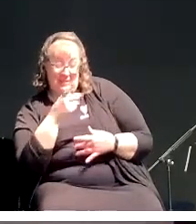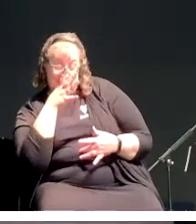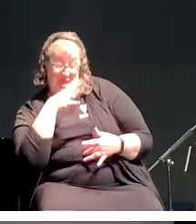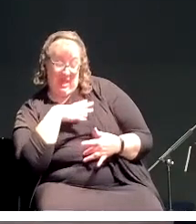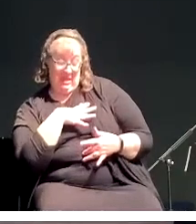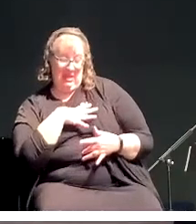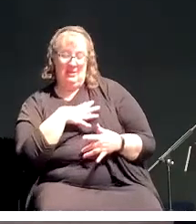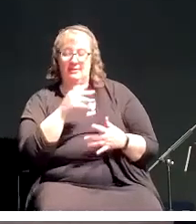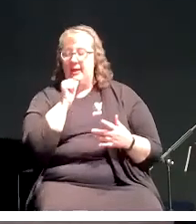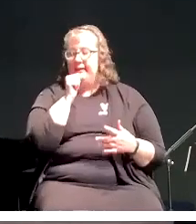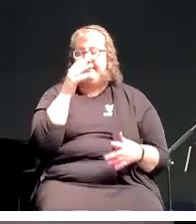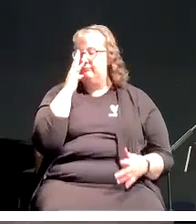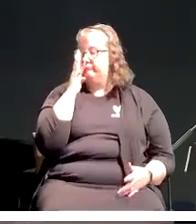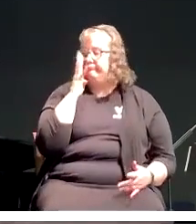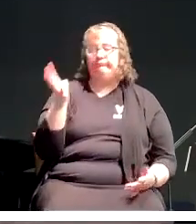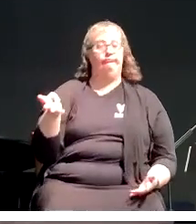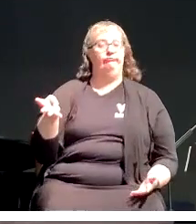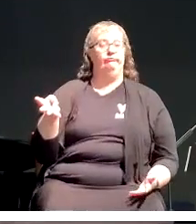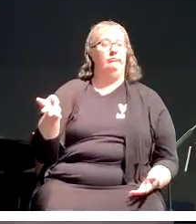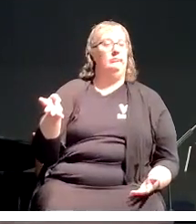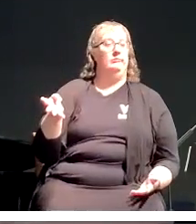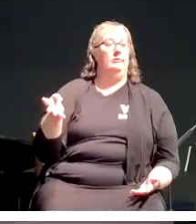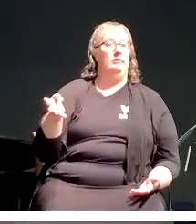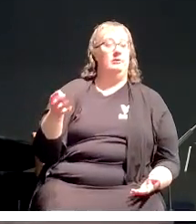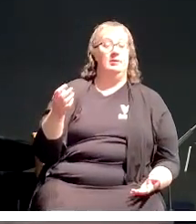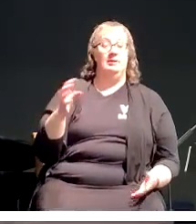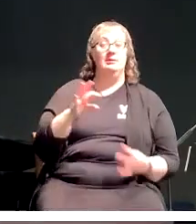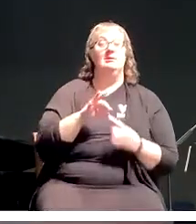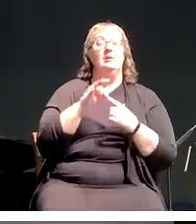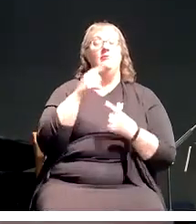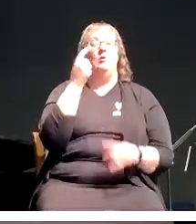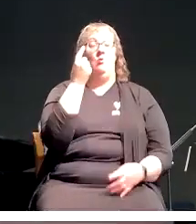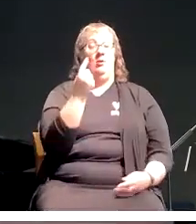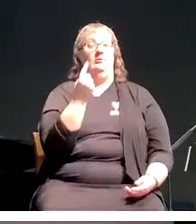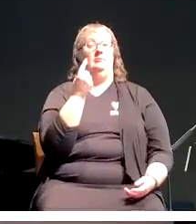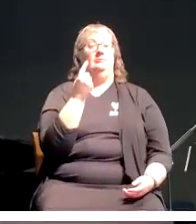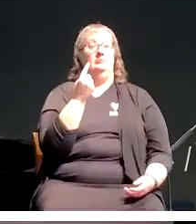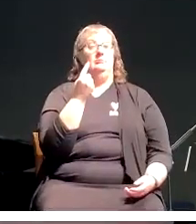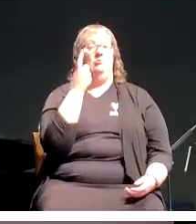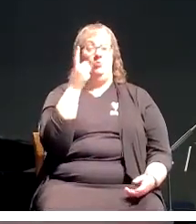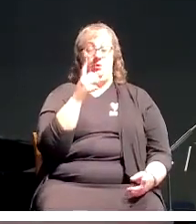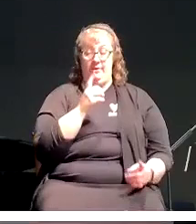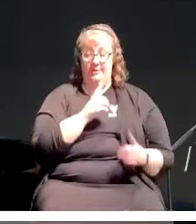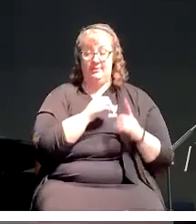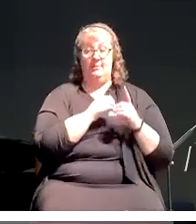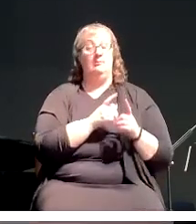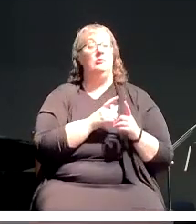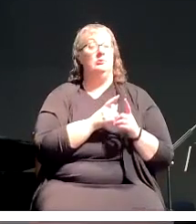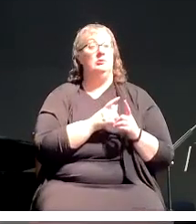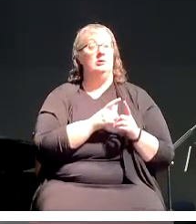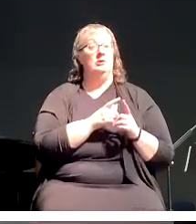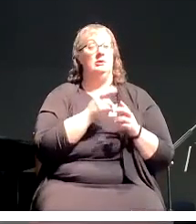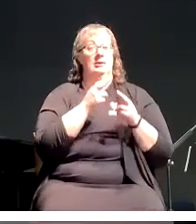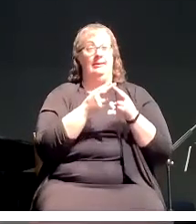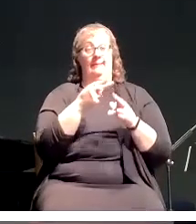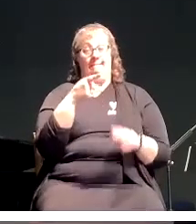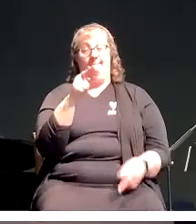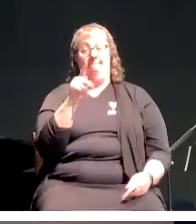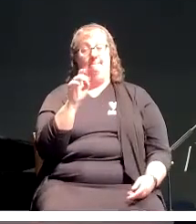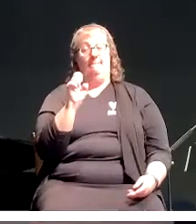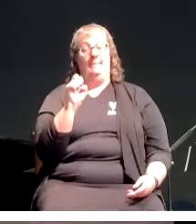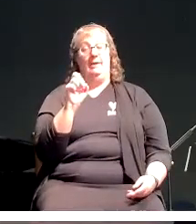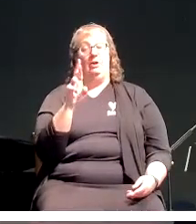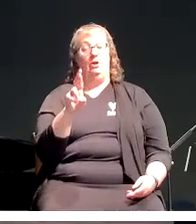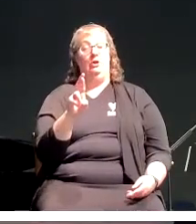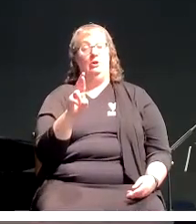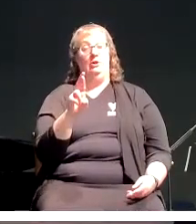they didn't even pay attention. Except for one. One of the disciples named Peter. He